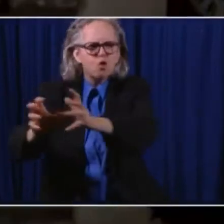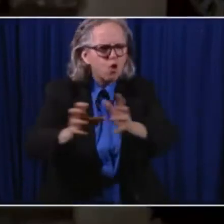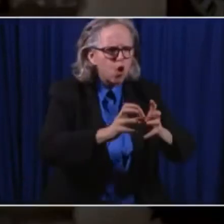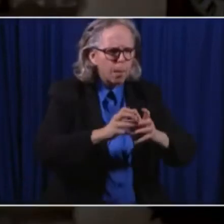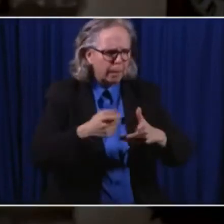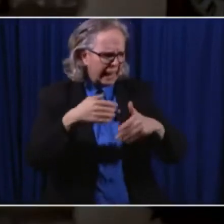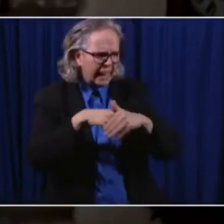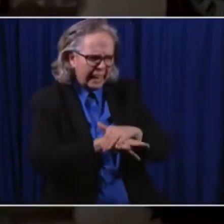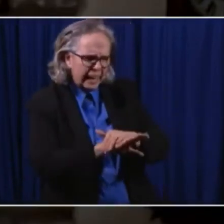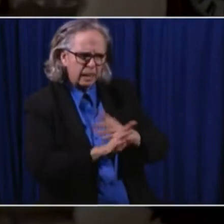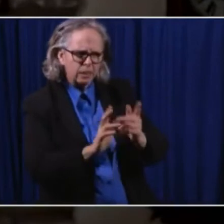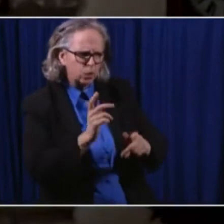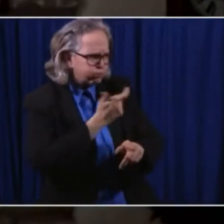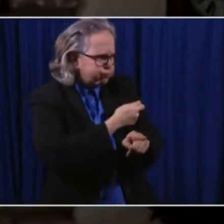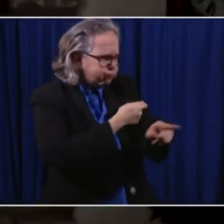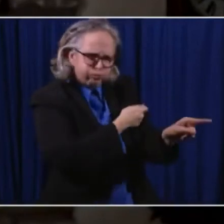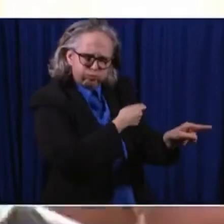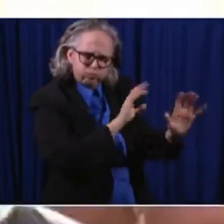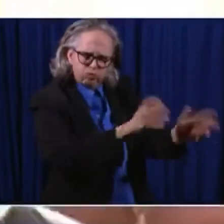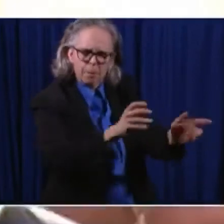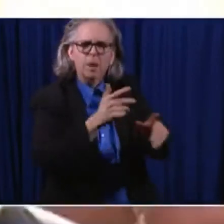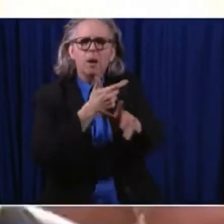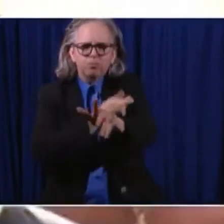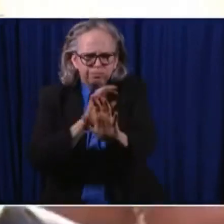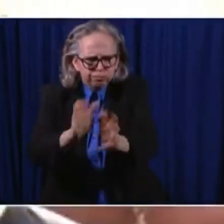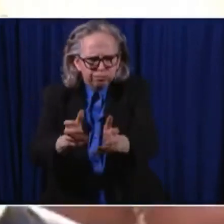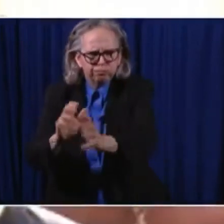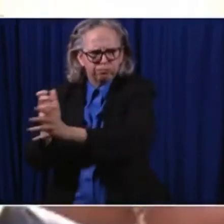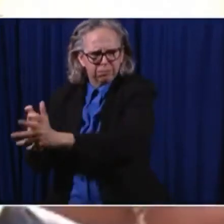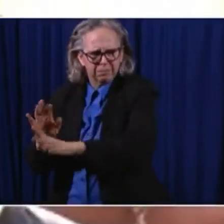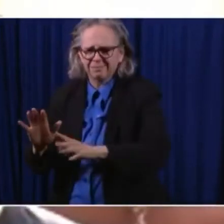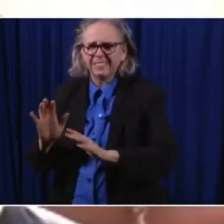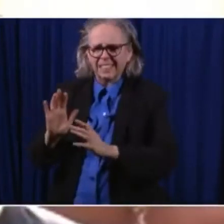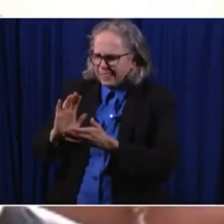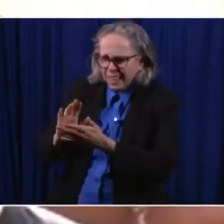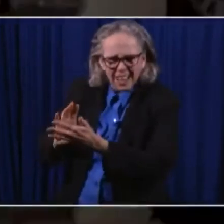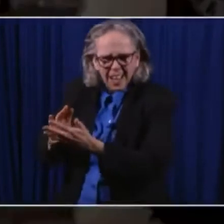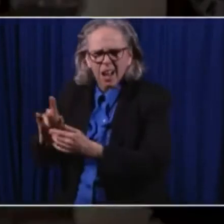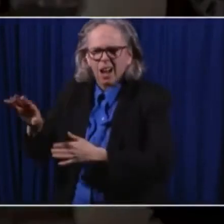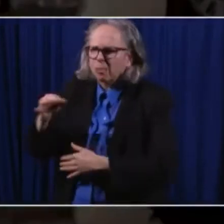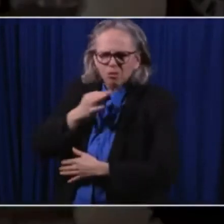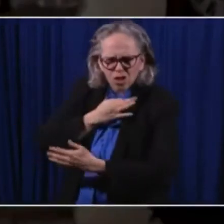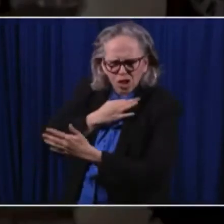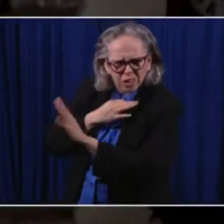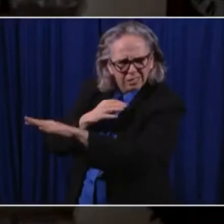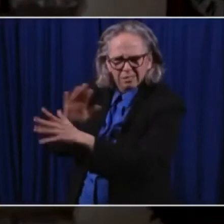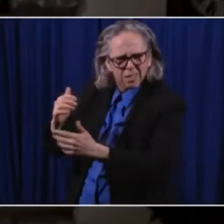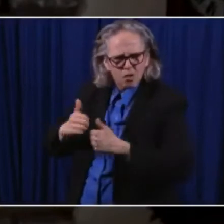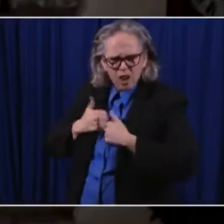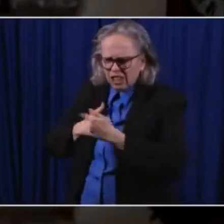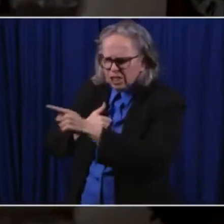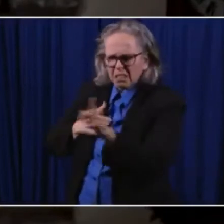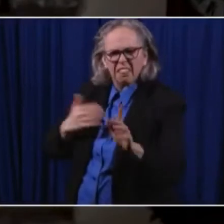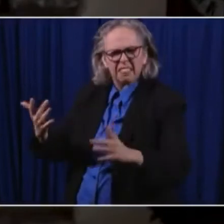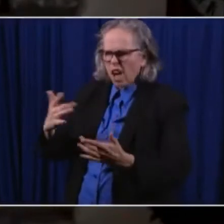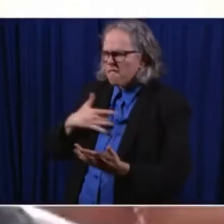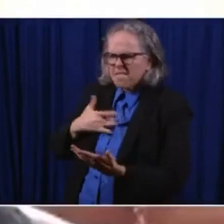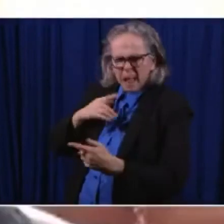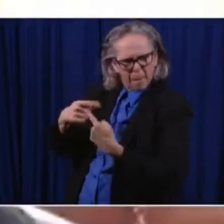ahead. I'm sorry. How do people feel about that? How do the residents feel about it? How do you feel about it?